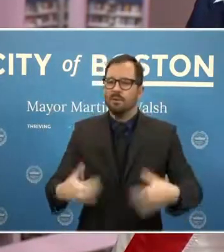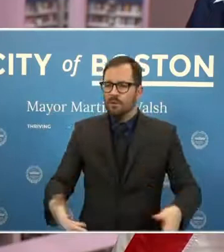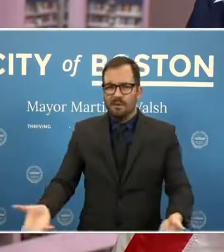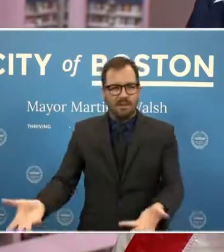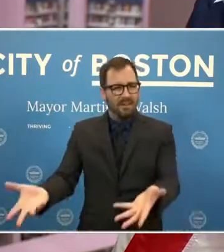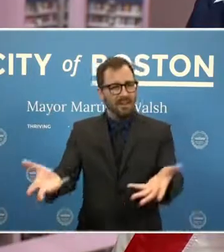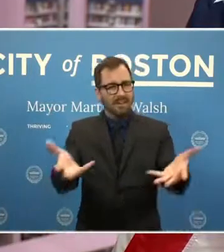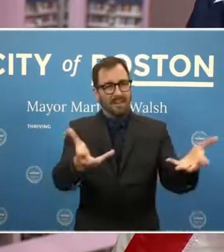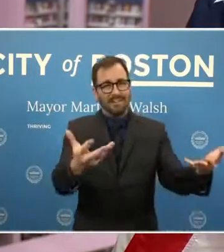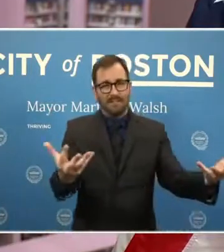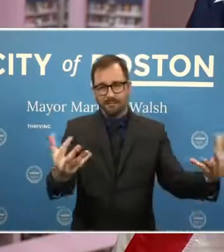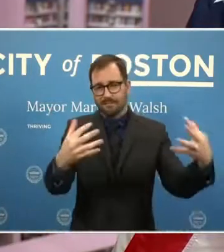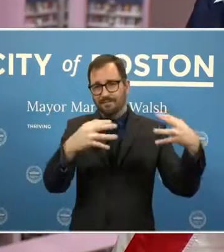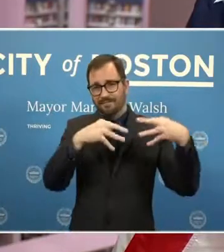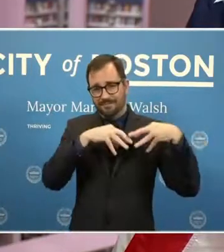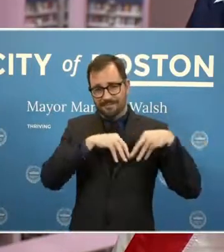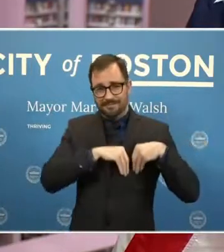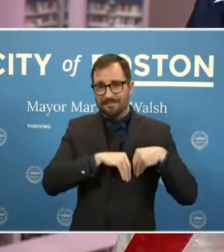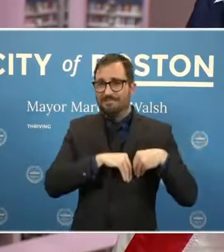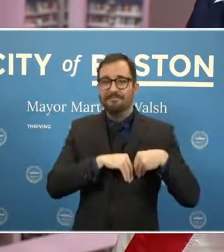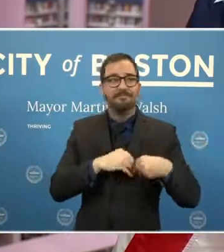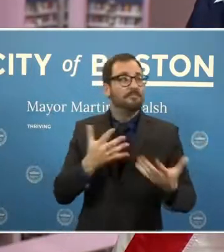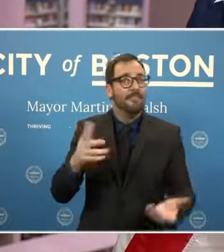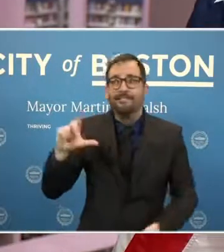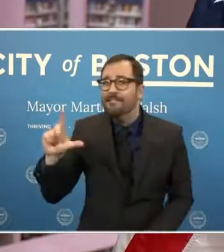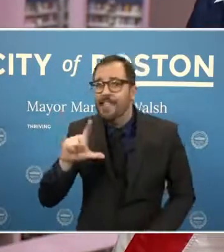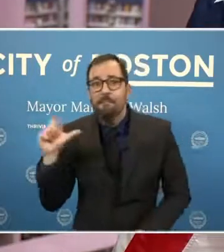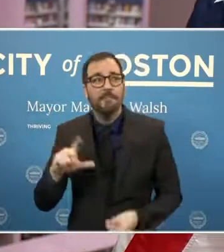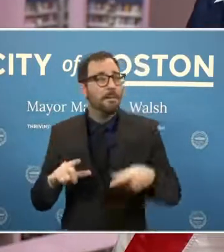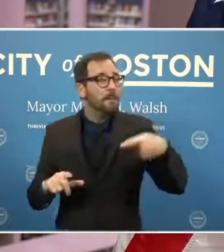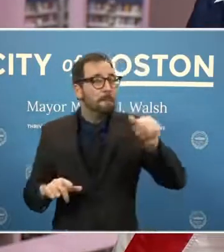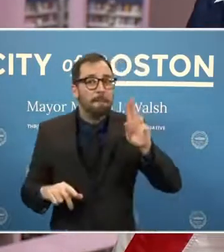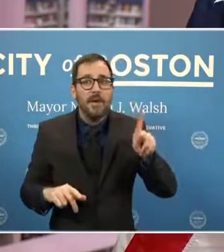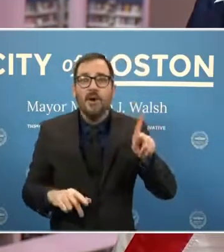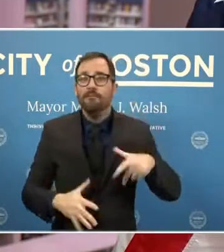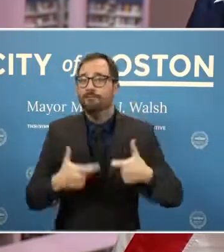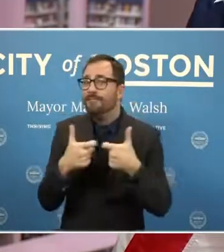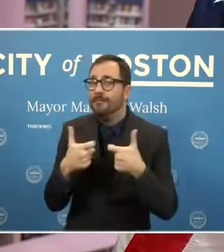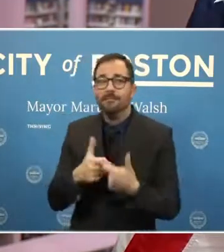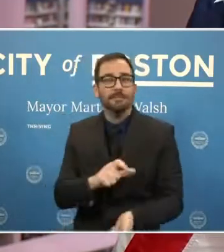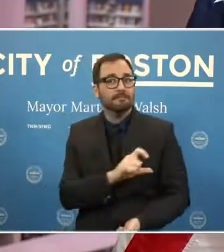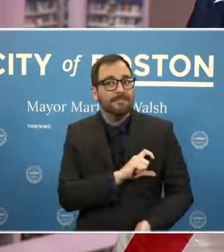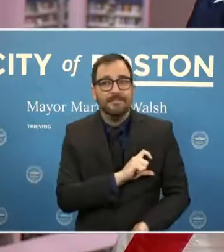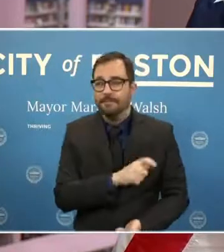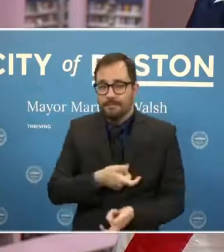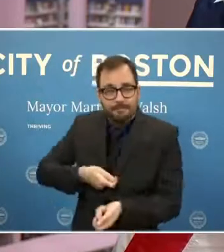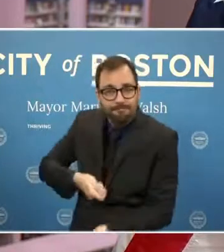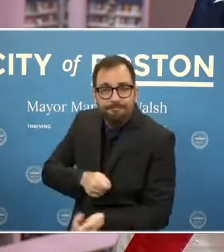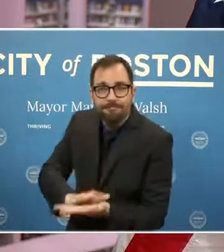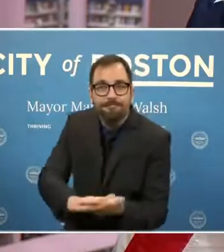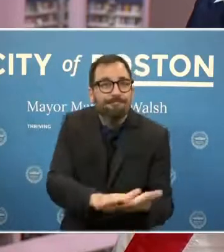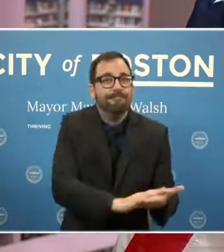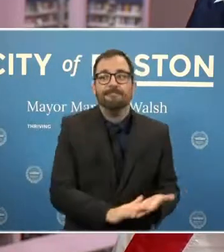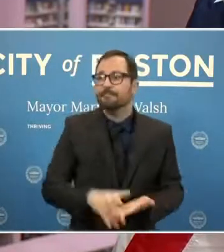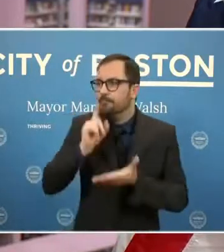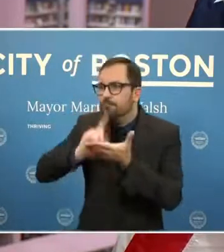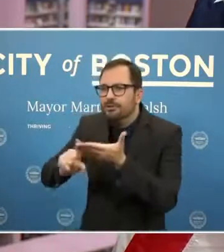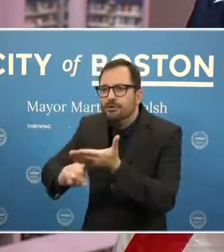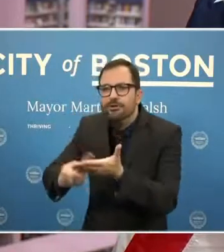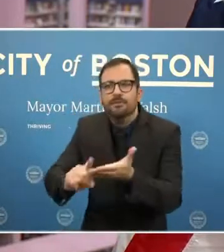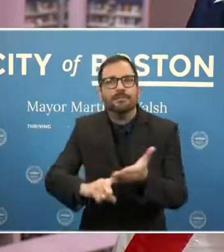libraries and parks, security office custodians and inspectors, neighborhood liaisons and 311 call